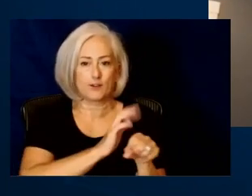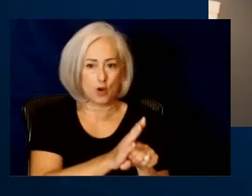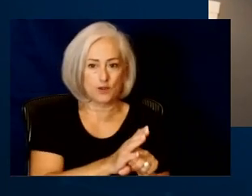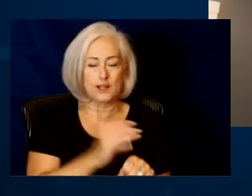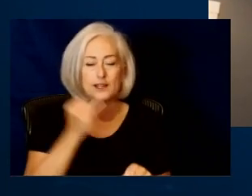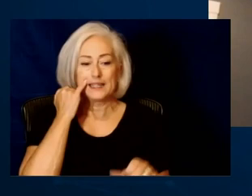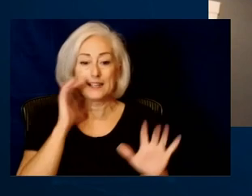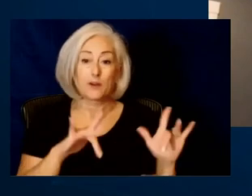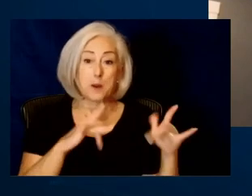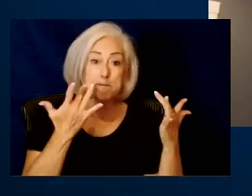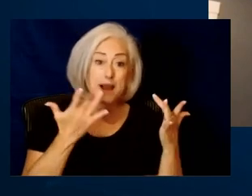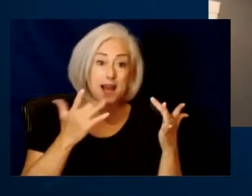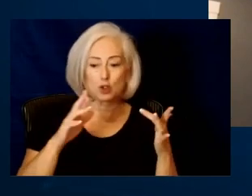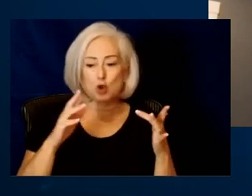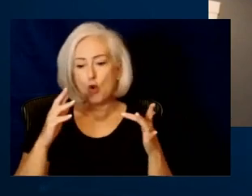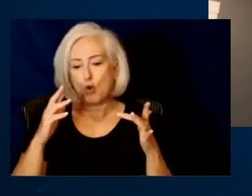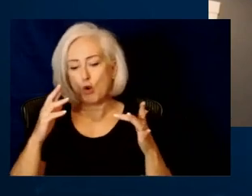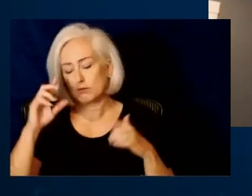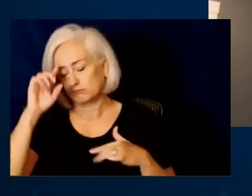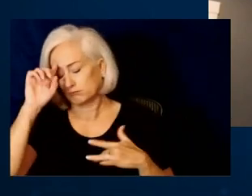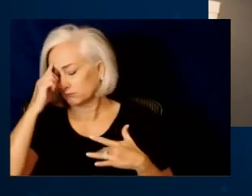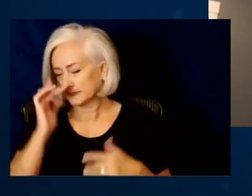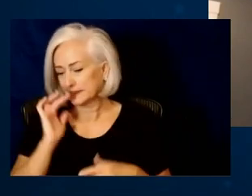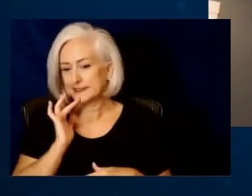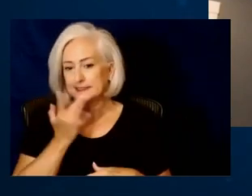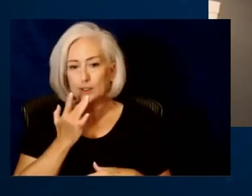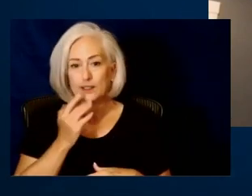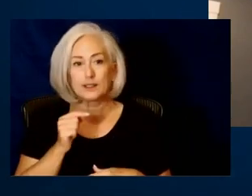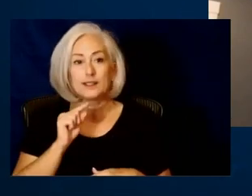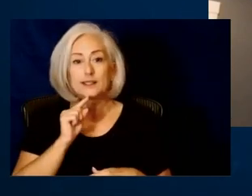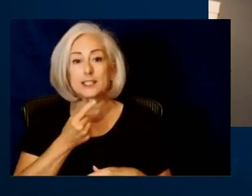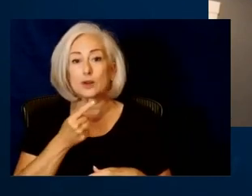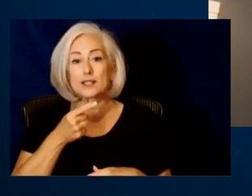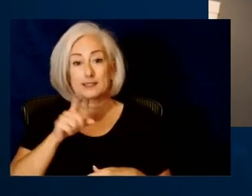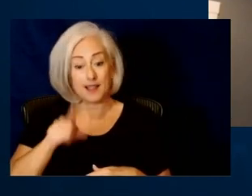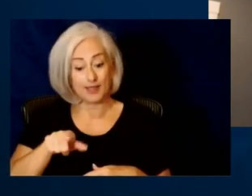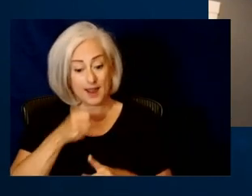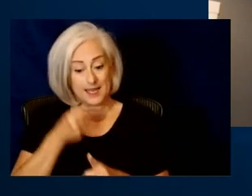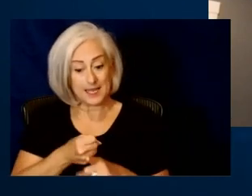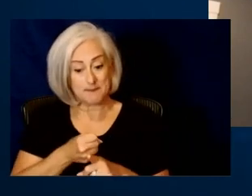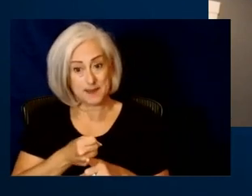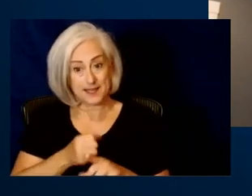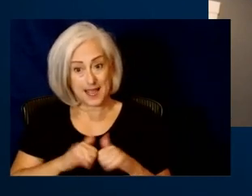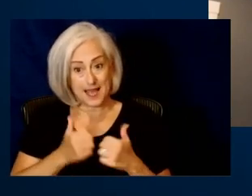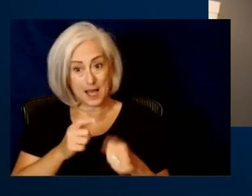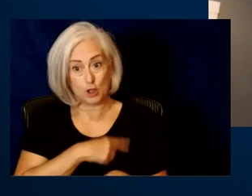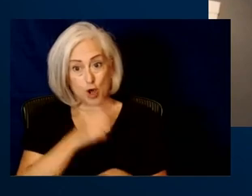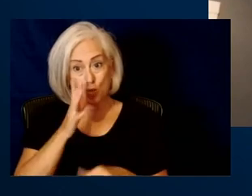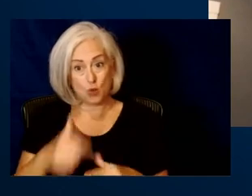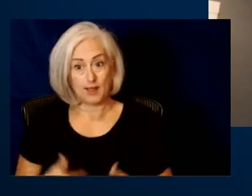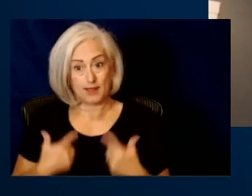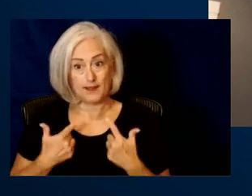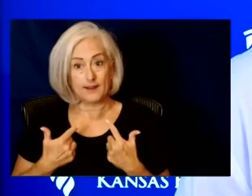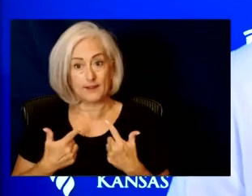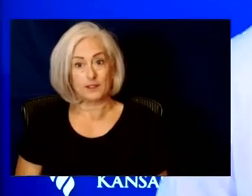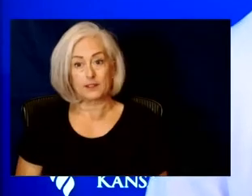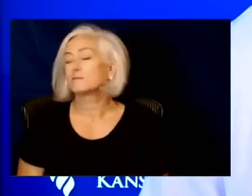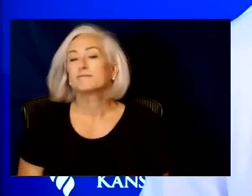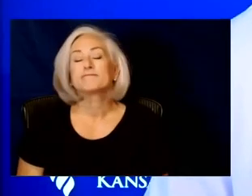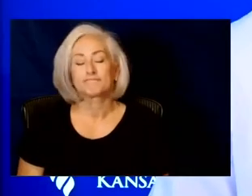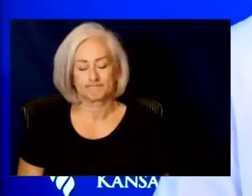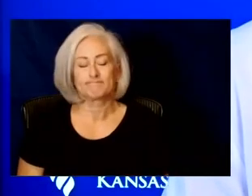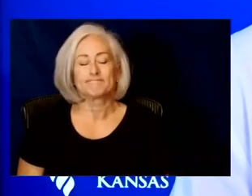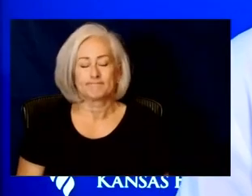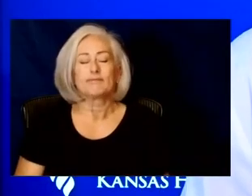case. Does it impact how long I might live? Okay, that was more of a more question. Yeah, I think it still does. We mm-hmm. continue